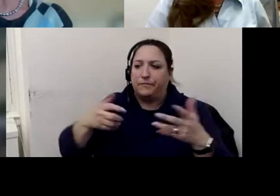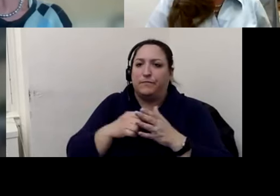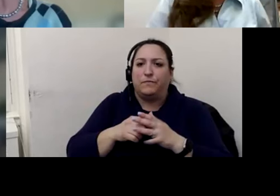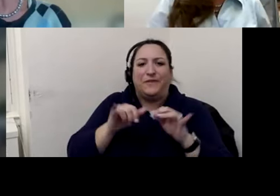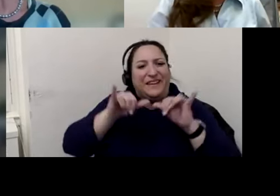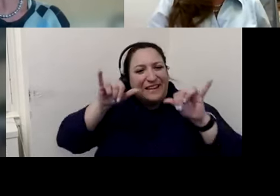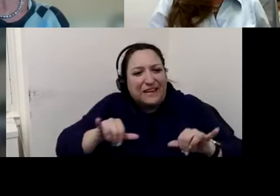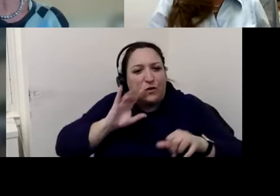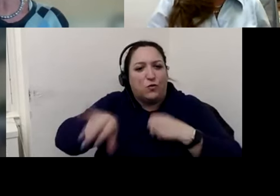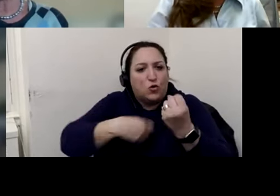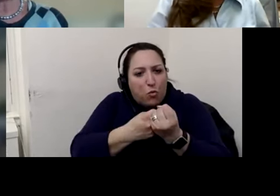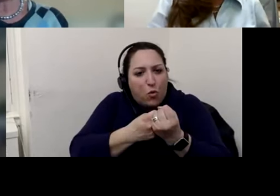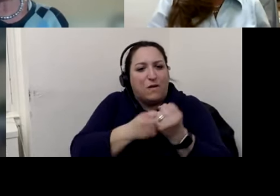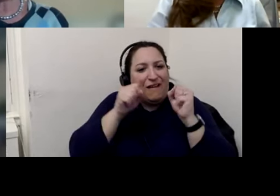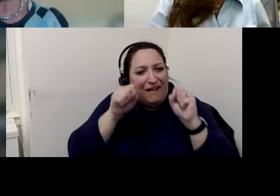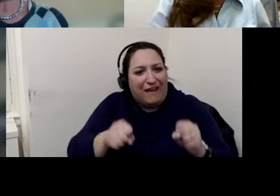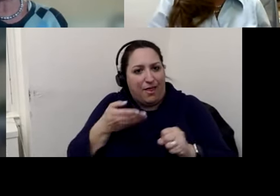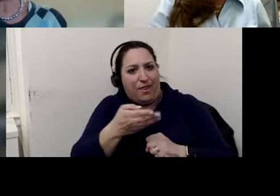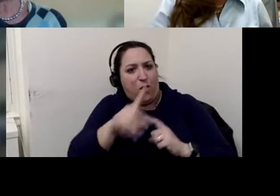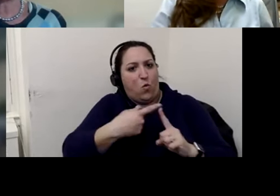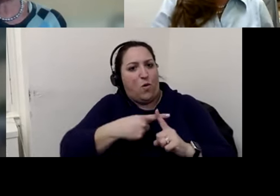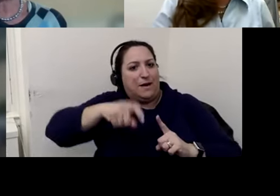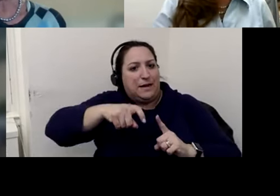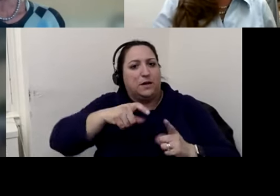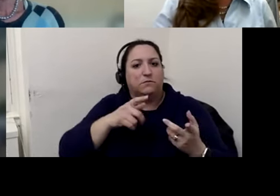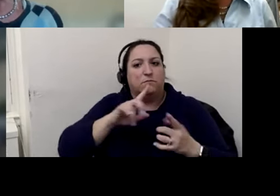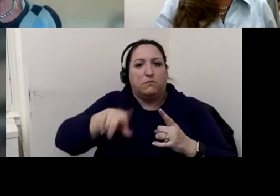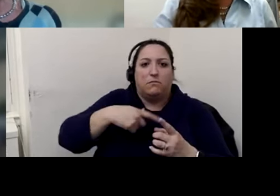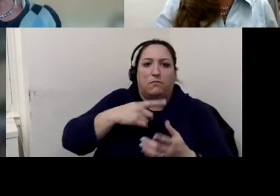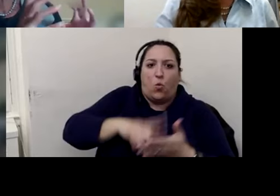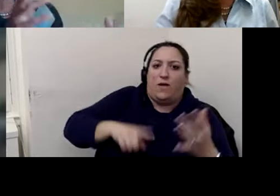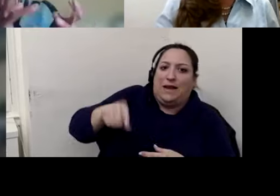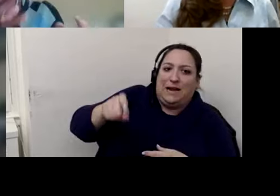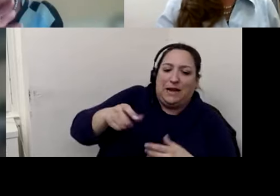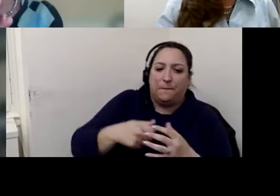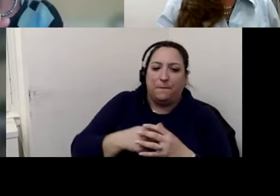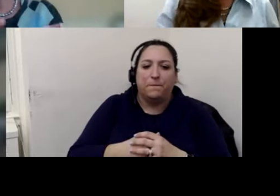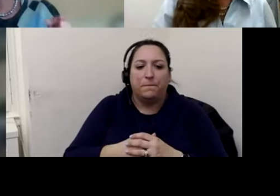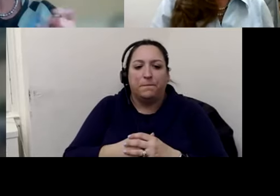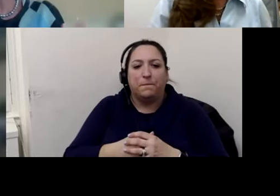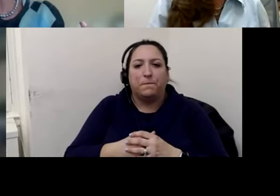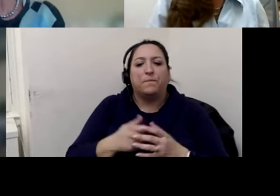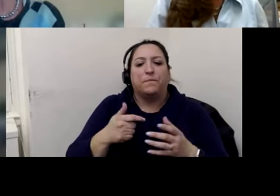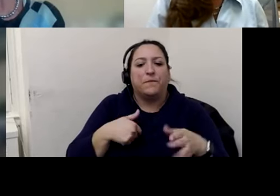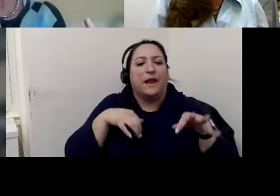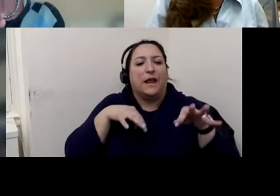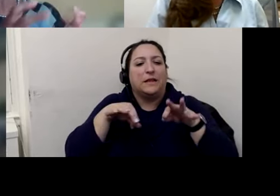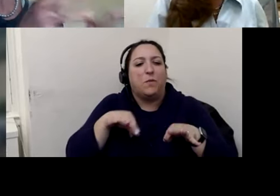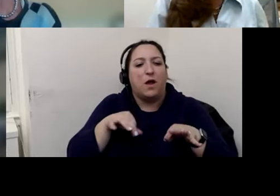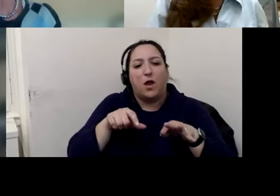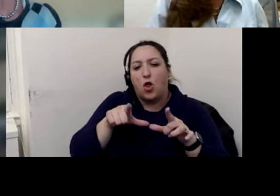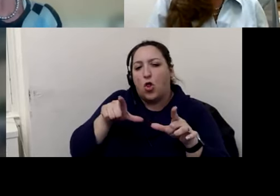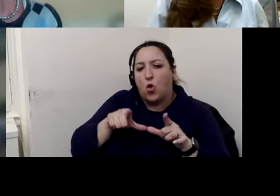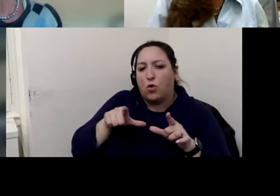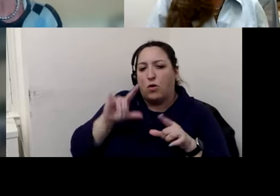system of supports that can be there when they need it and what they need it. I touched on the local government